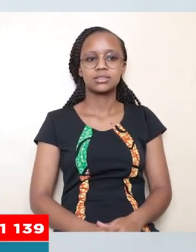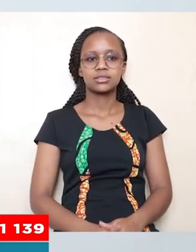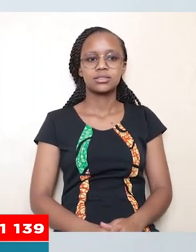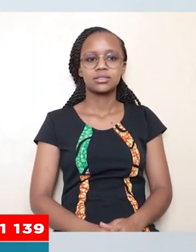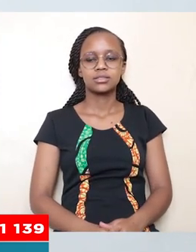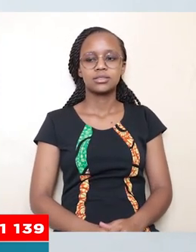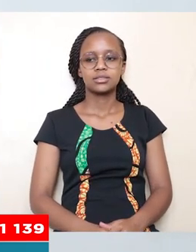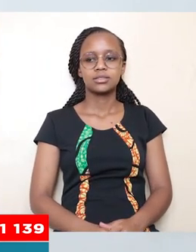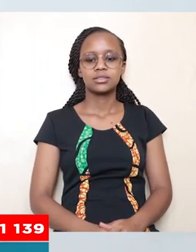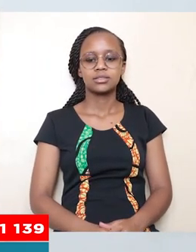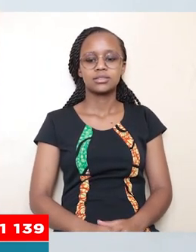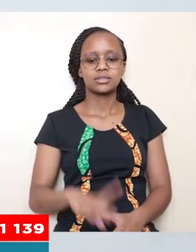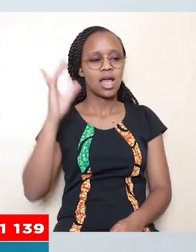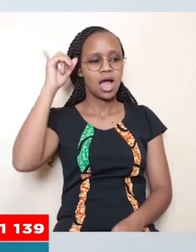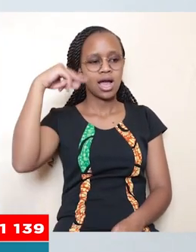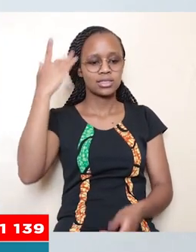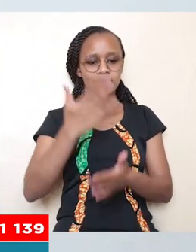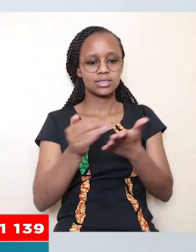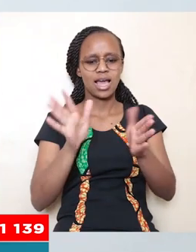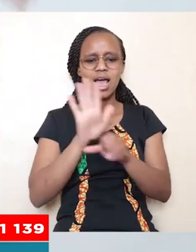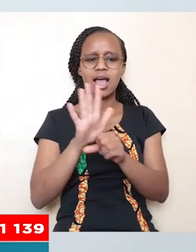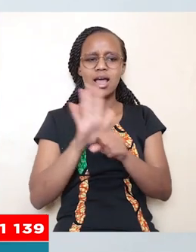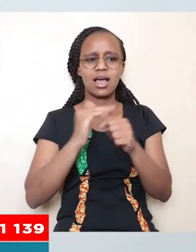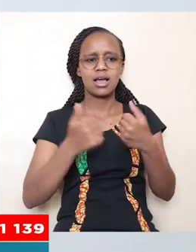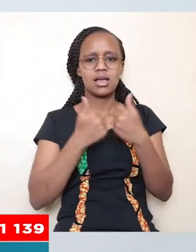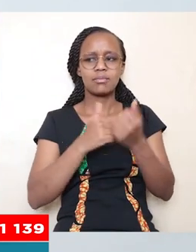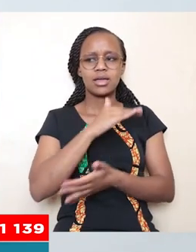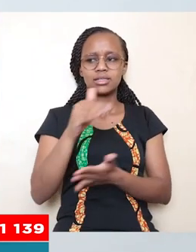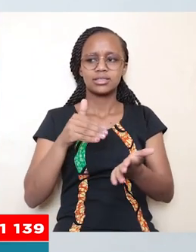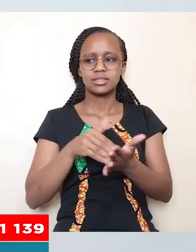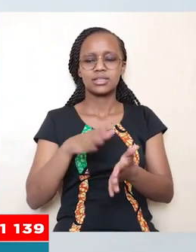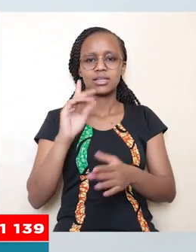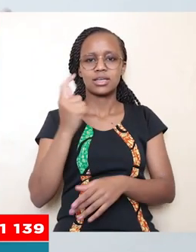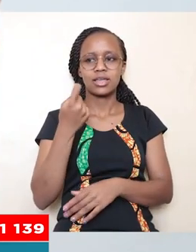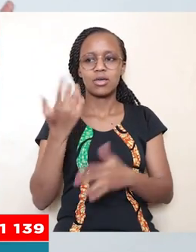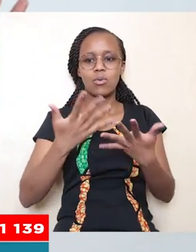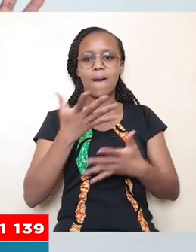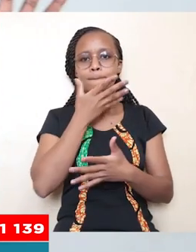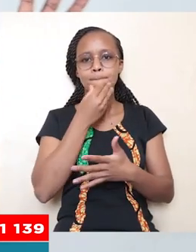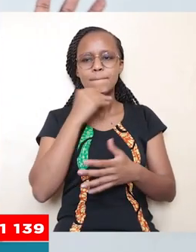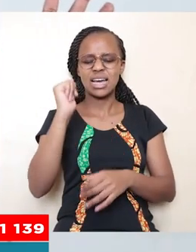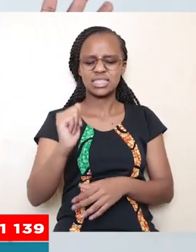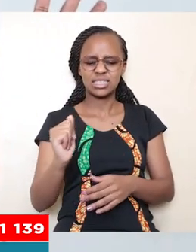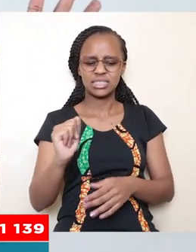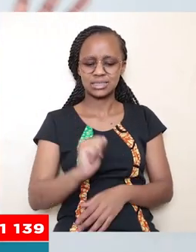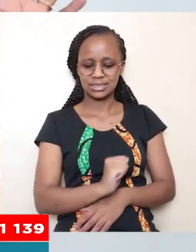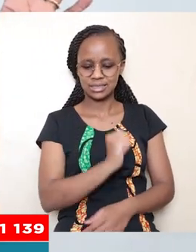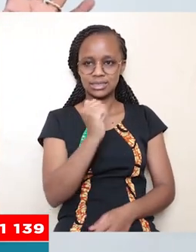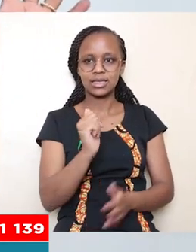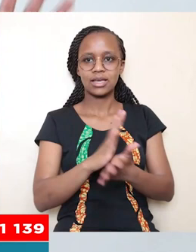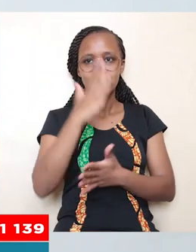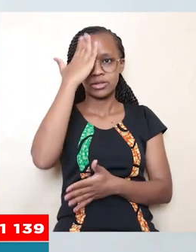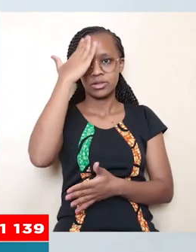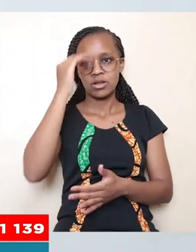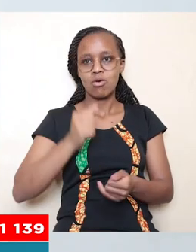And it is some madness that is happening mostly in central Kenya, where men have woken up and